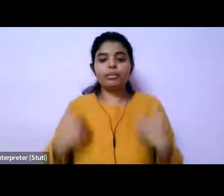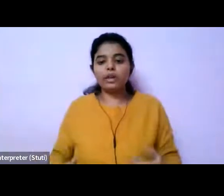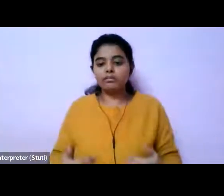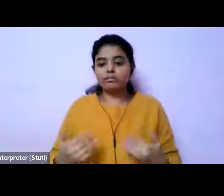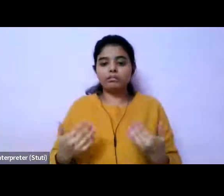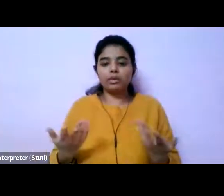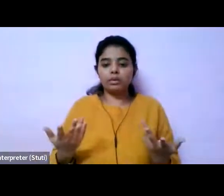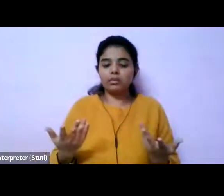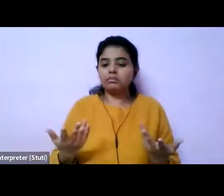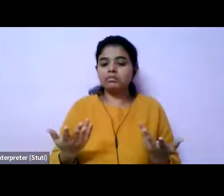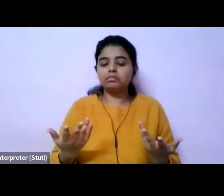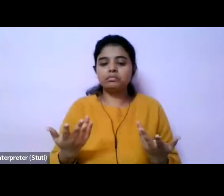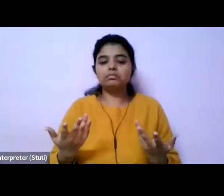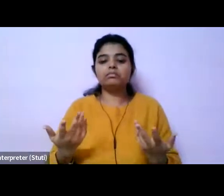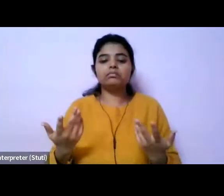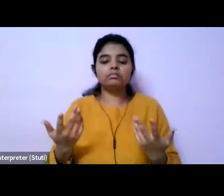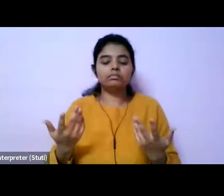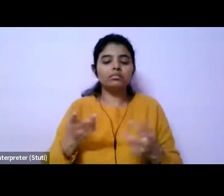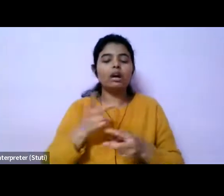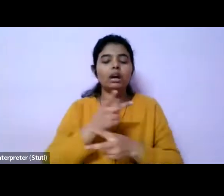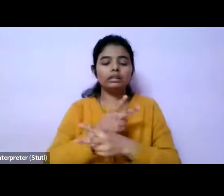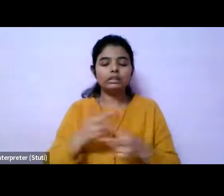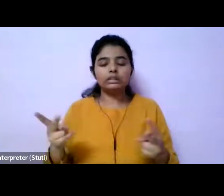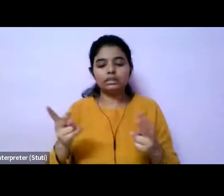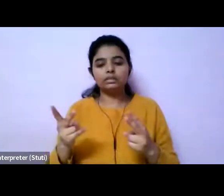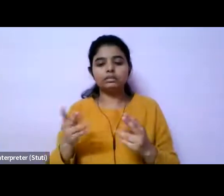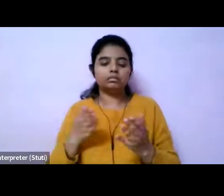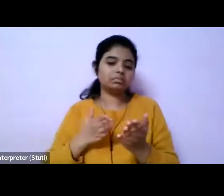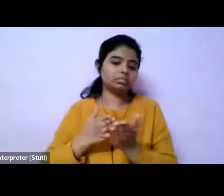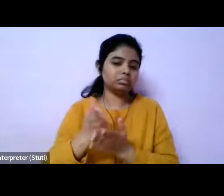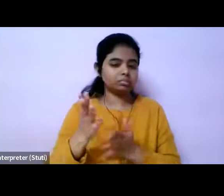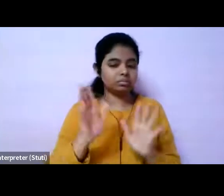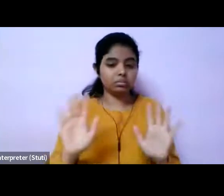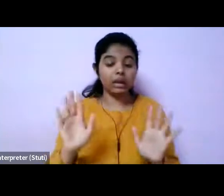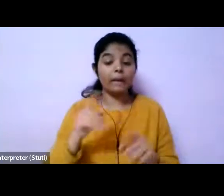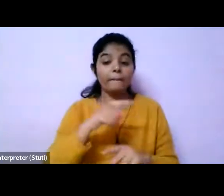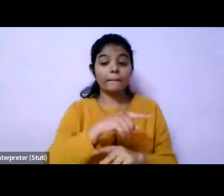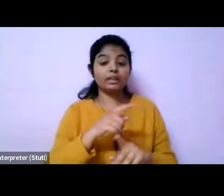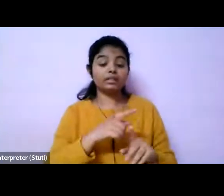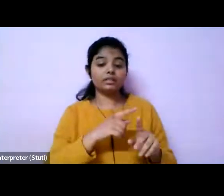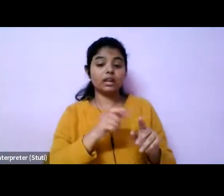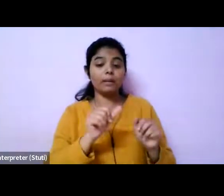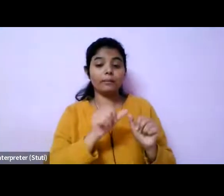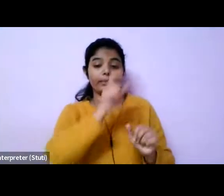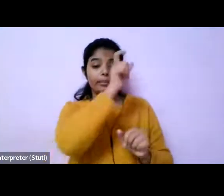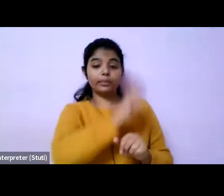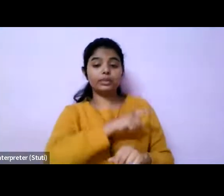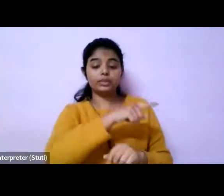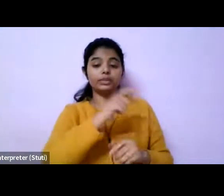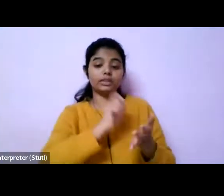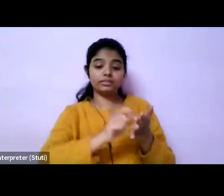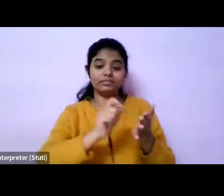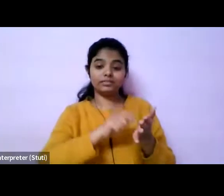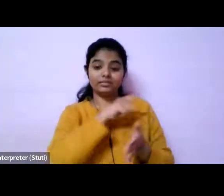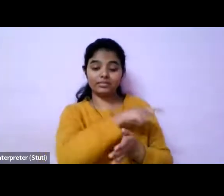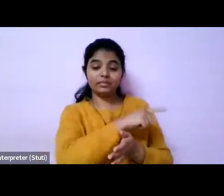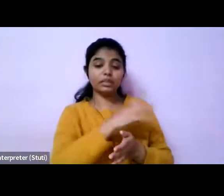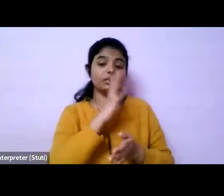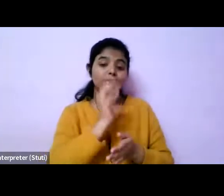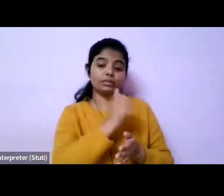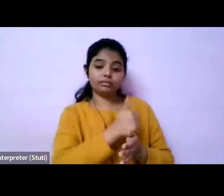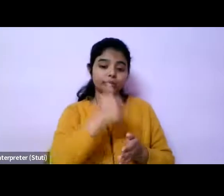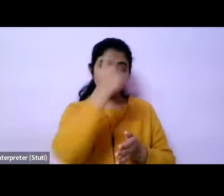machine assemblage has a long way to go from here. But Dattani would go technically against that